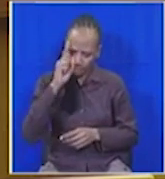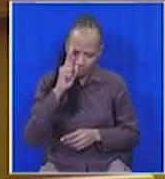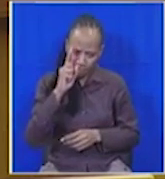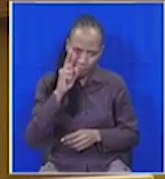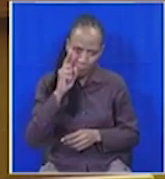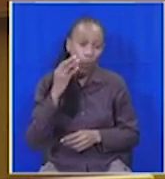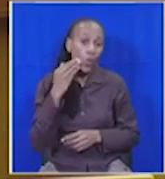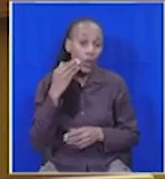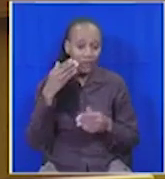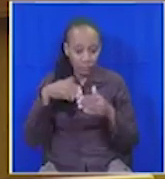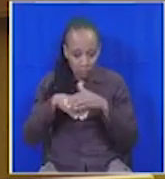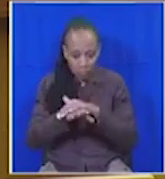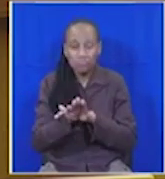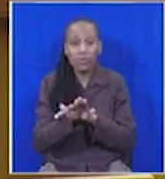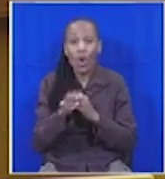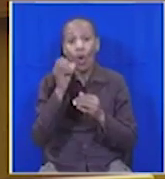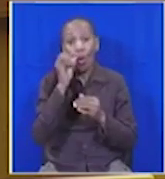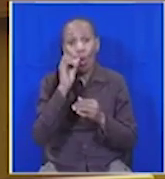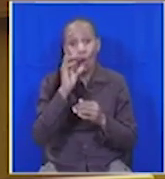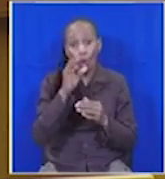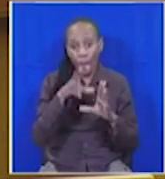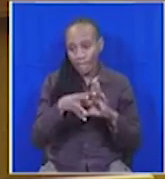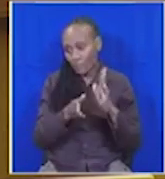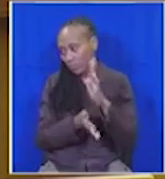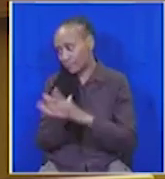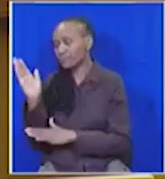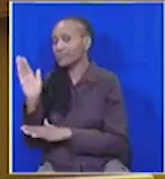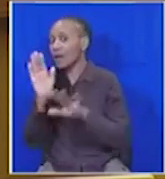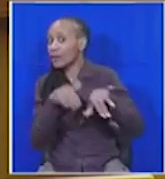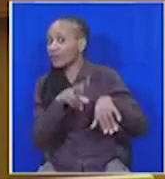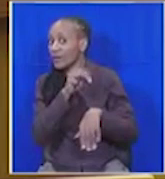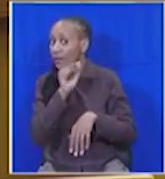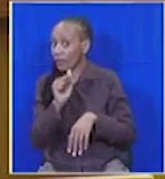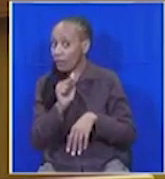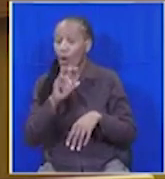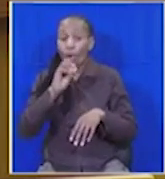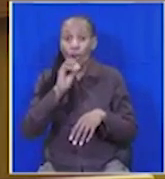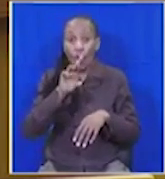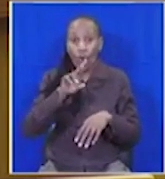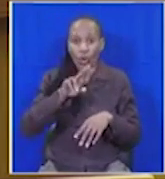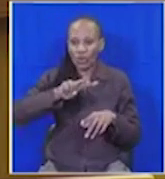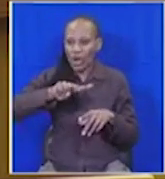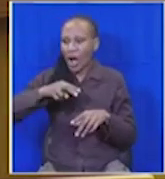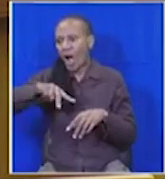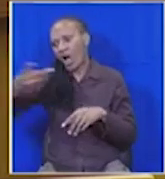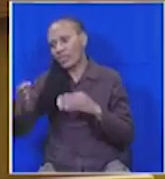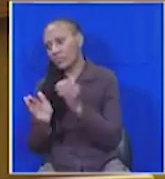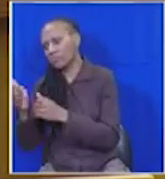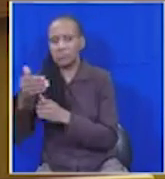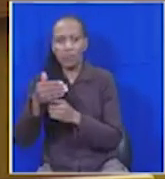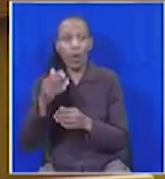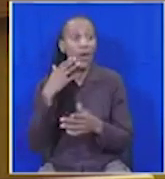or she enters or leaves the chamber or moves to any other part of the chamber during the